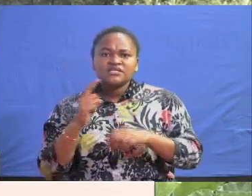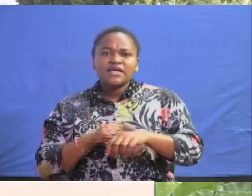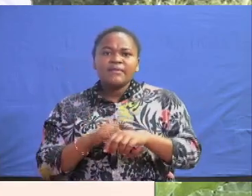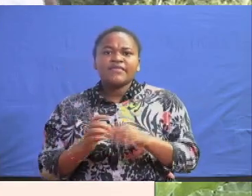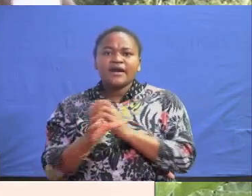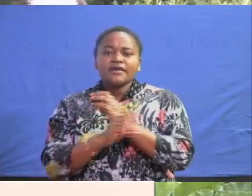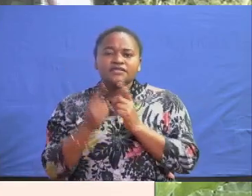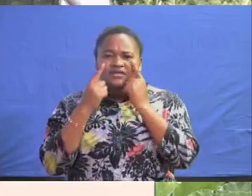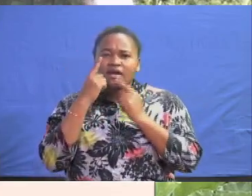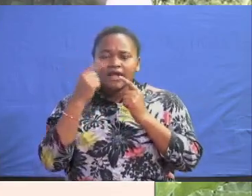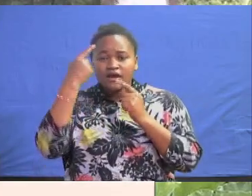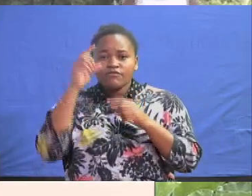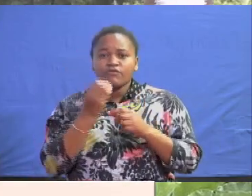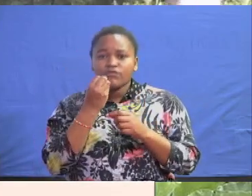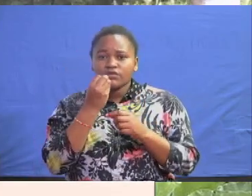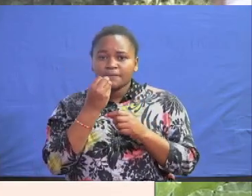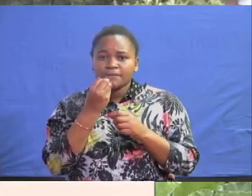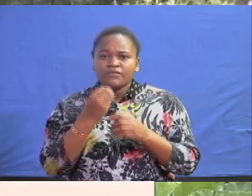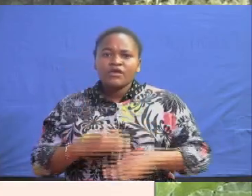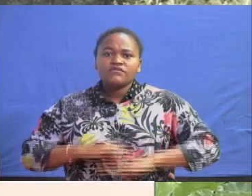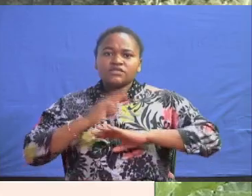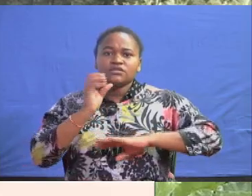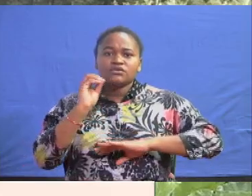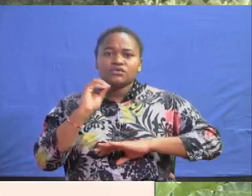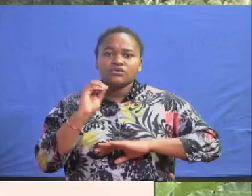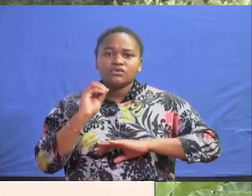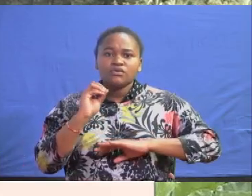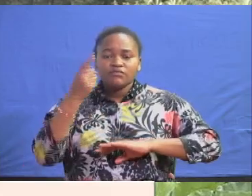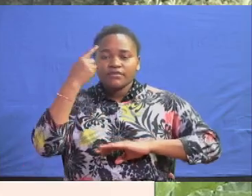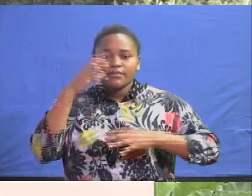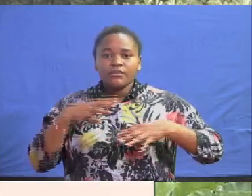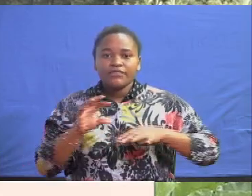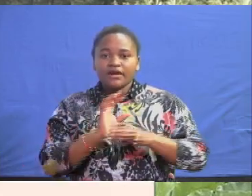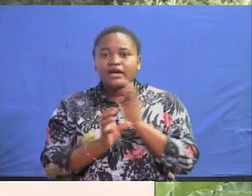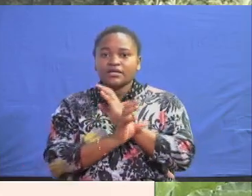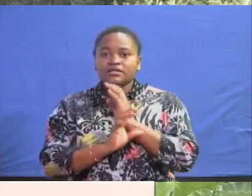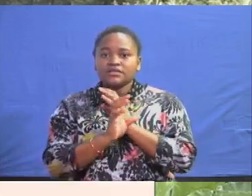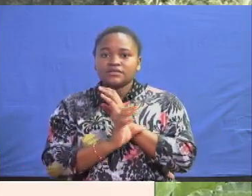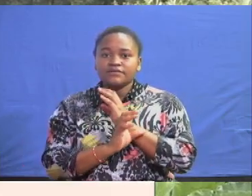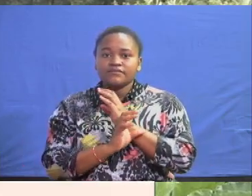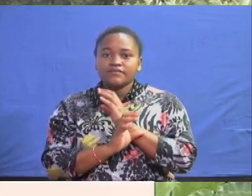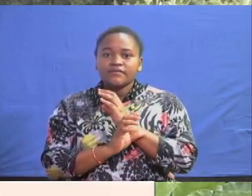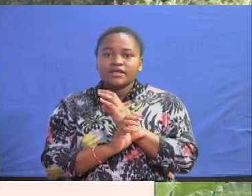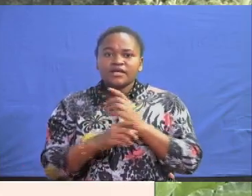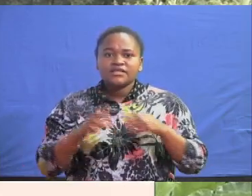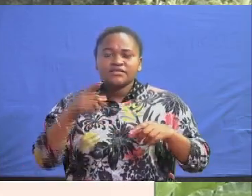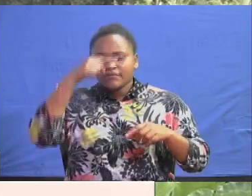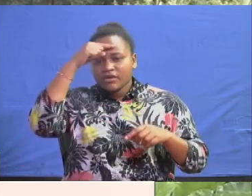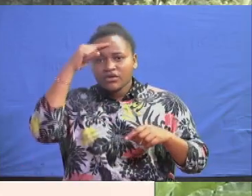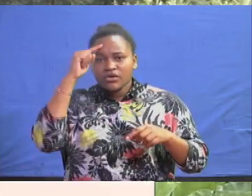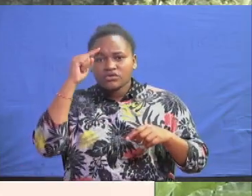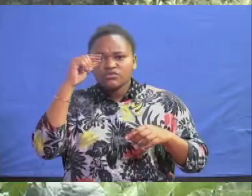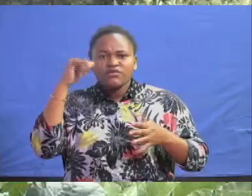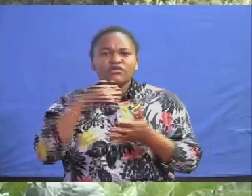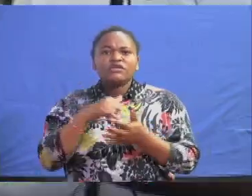out that we have no food, we have no enough food for our country, for the people of our country. But surely it's simply because we have not